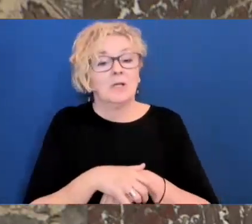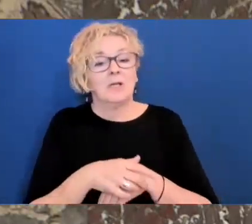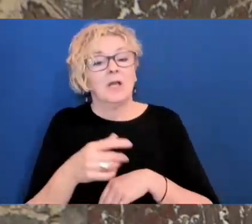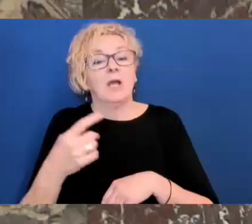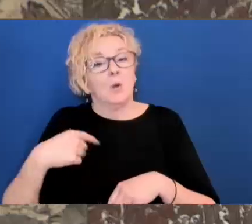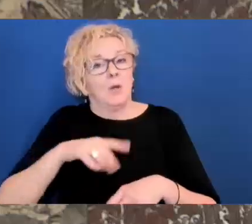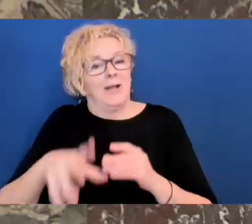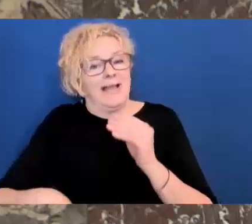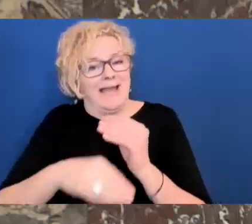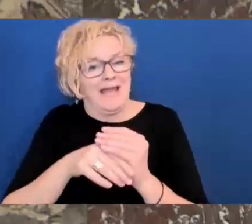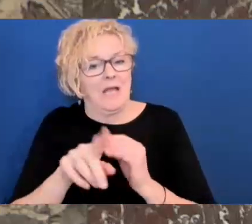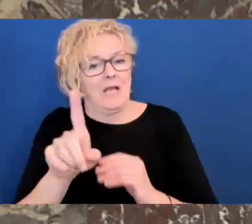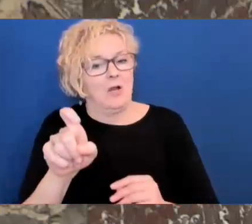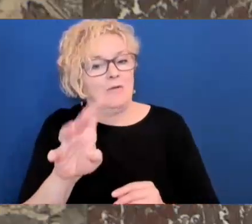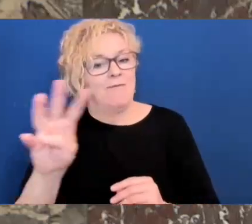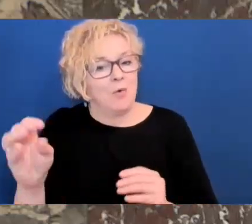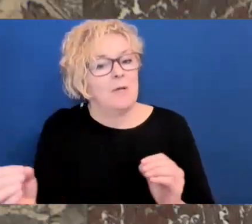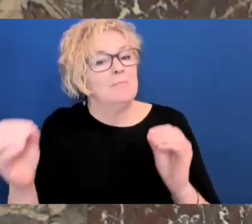priority.